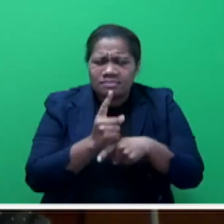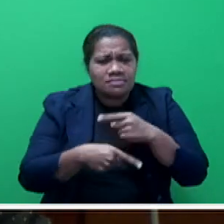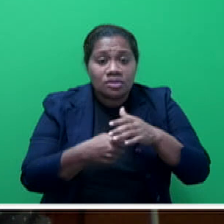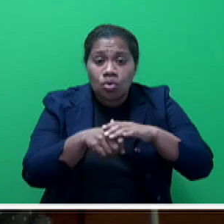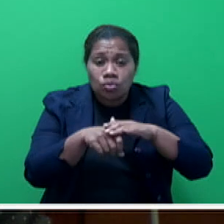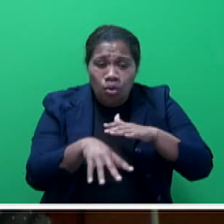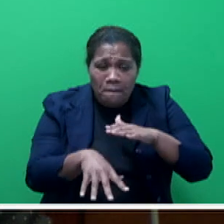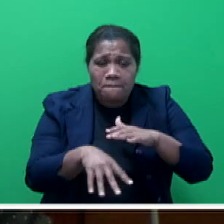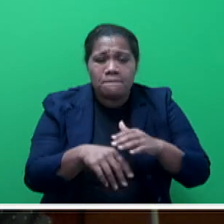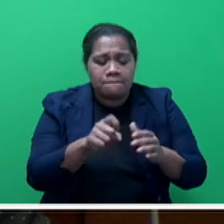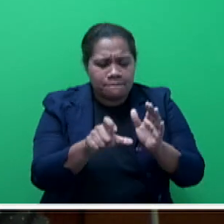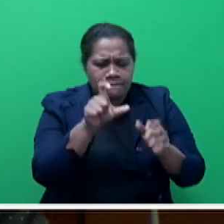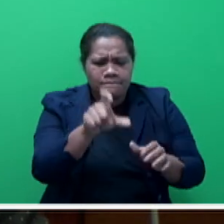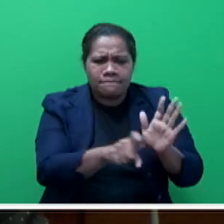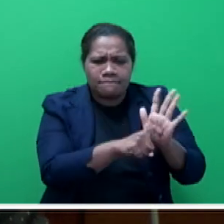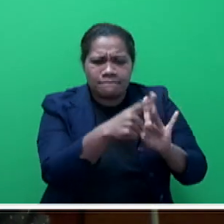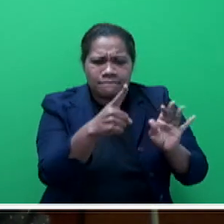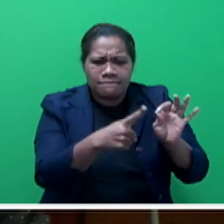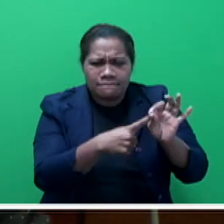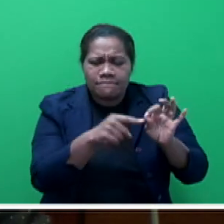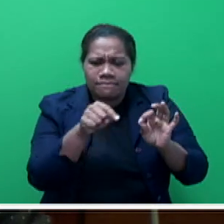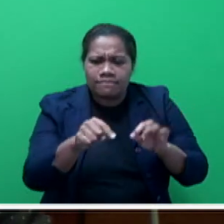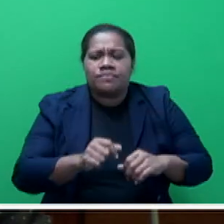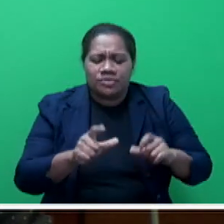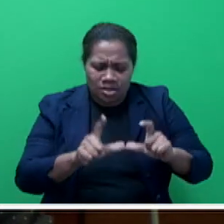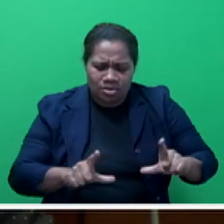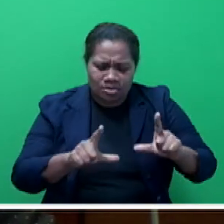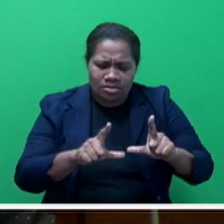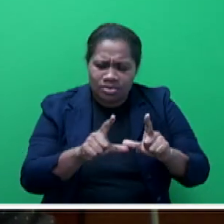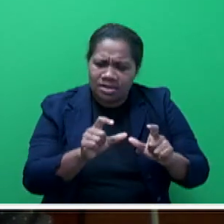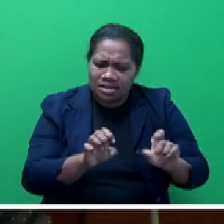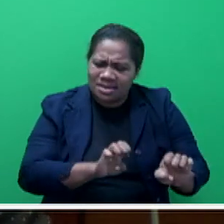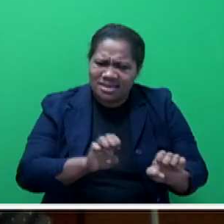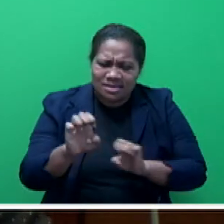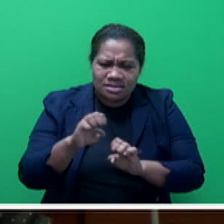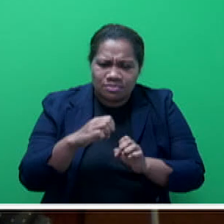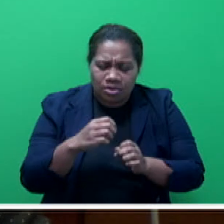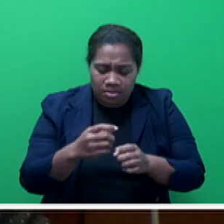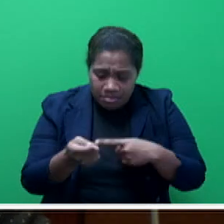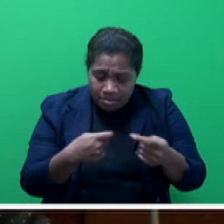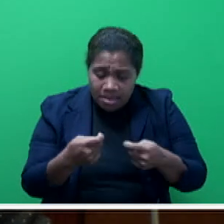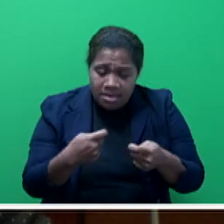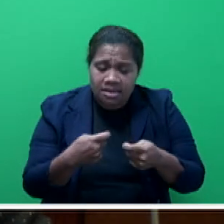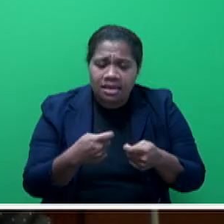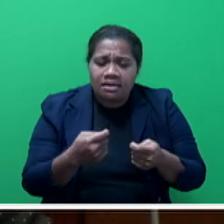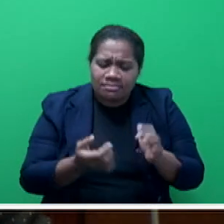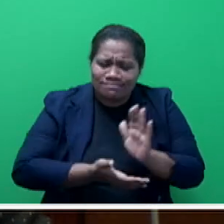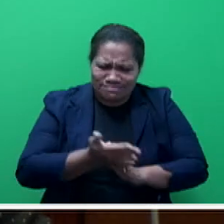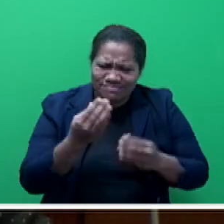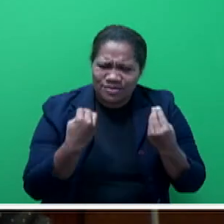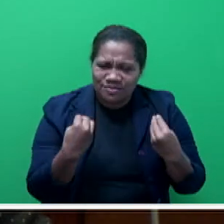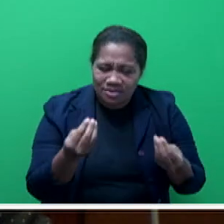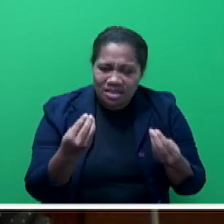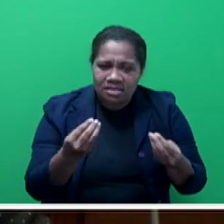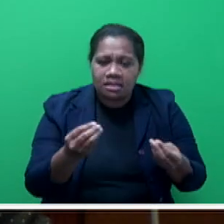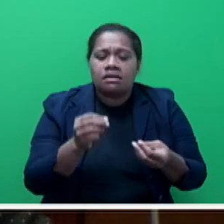has demand in local and export market, which has got high value, high return, and also we can develop